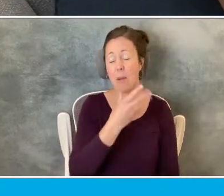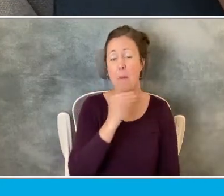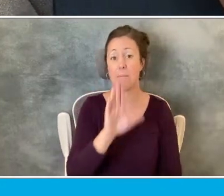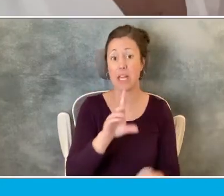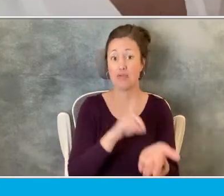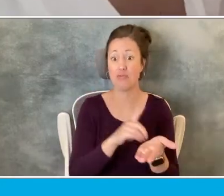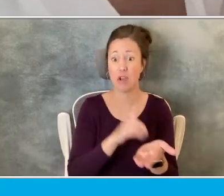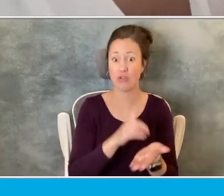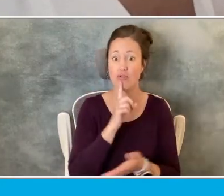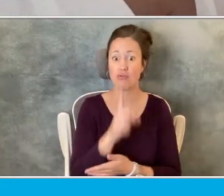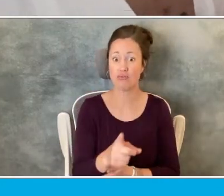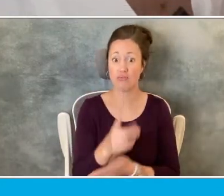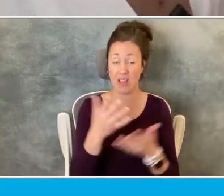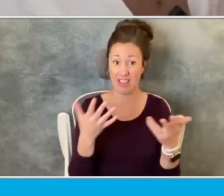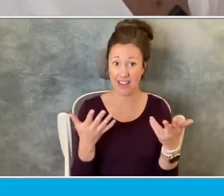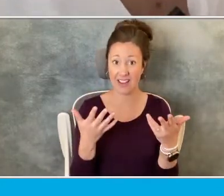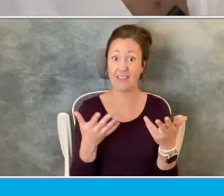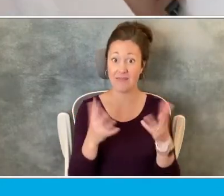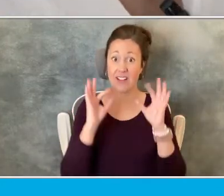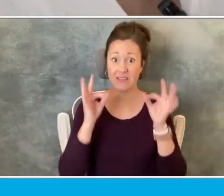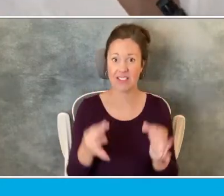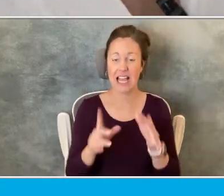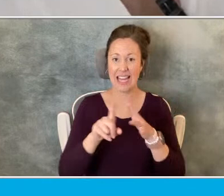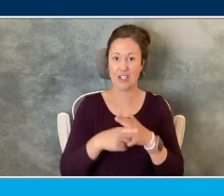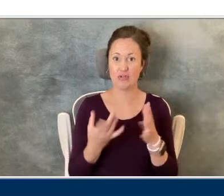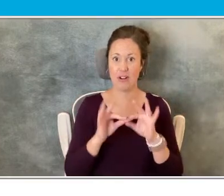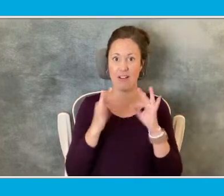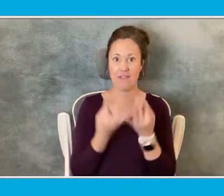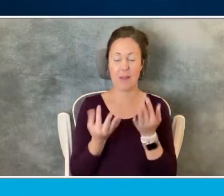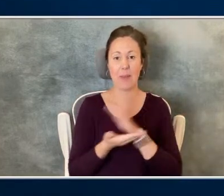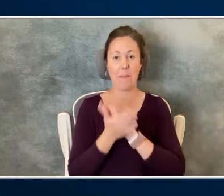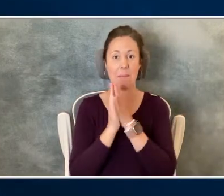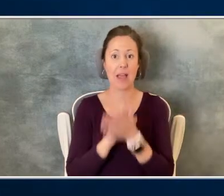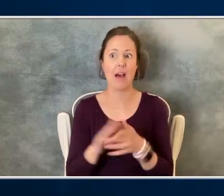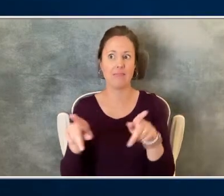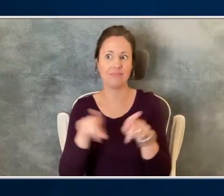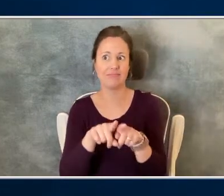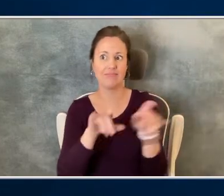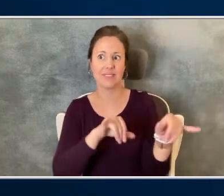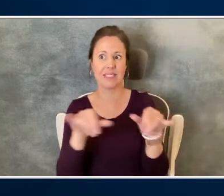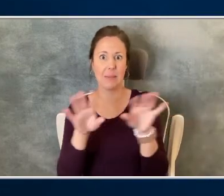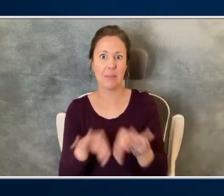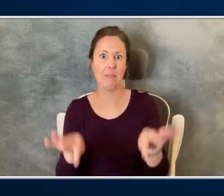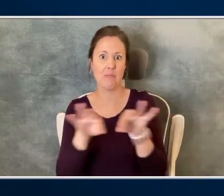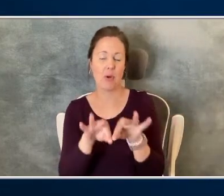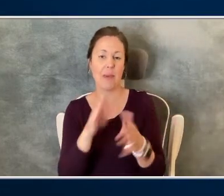made starting a family just as important as stopping cancer. Friday at 8.